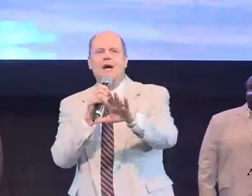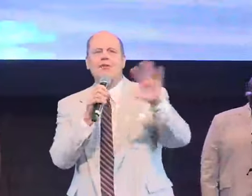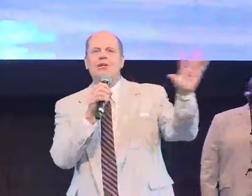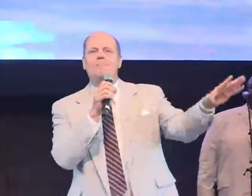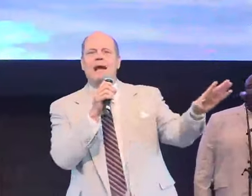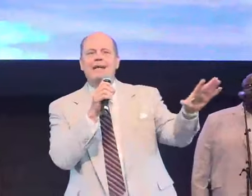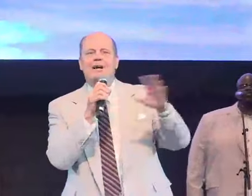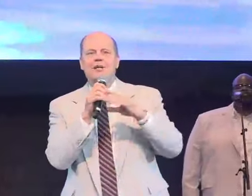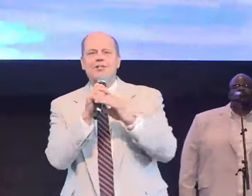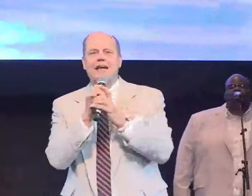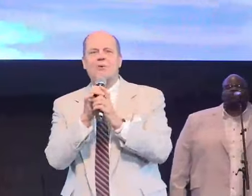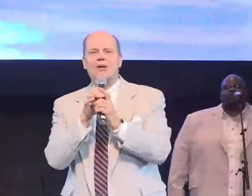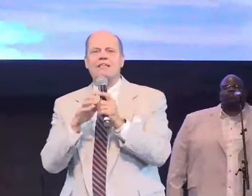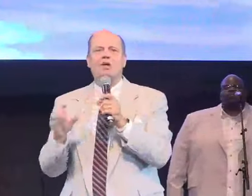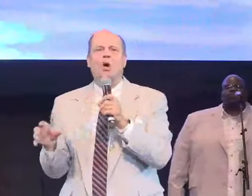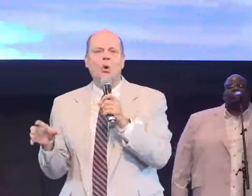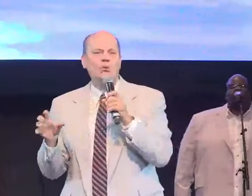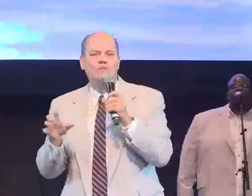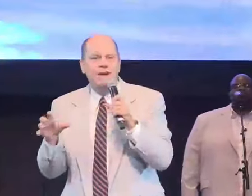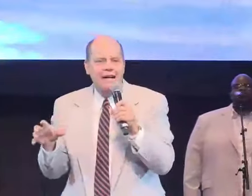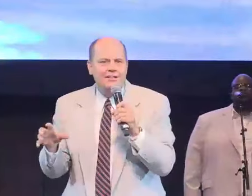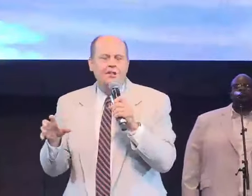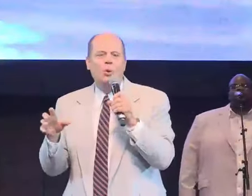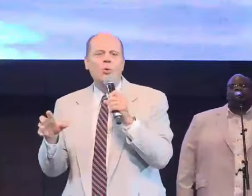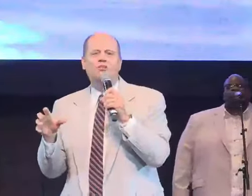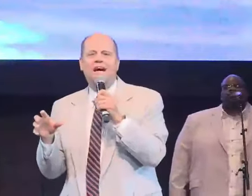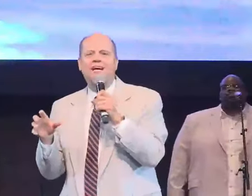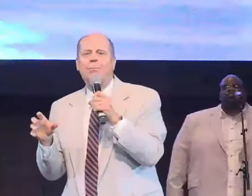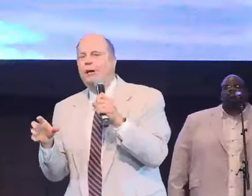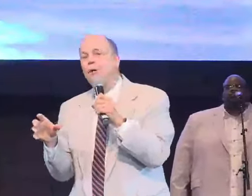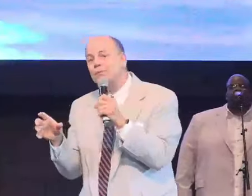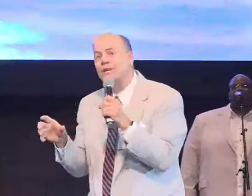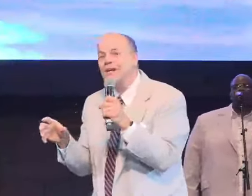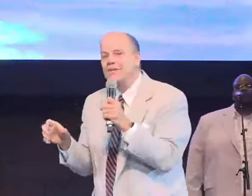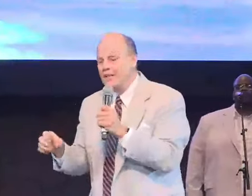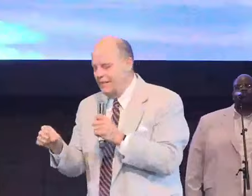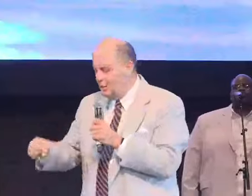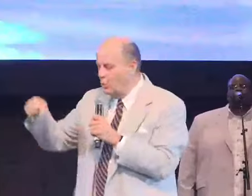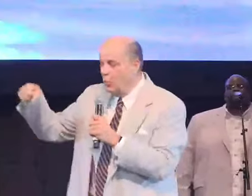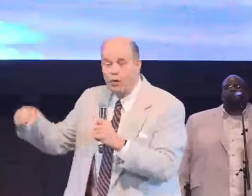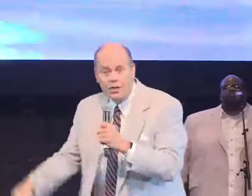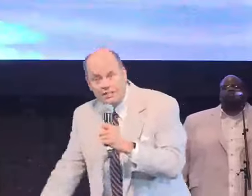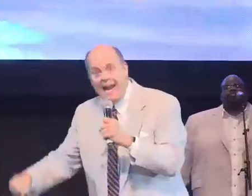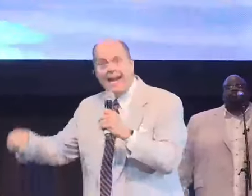my grandmother in her backyard, she had one of these old-fashioned, old-style pumps